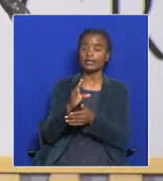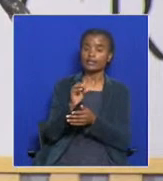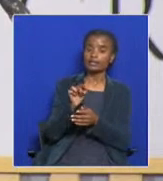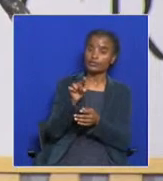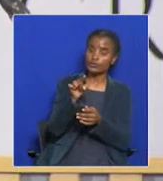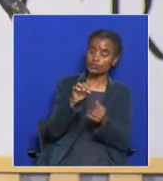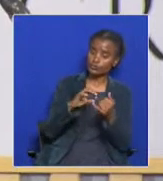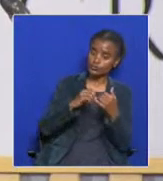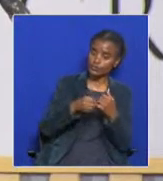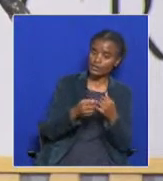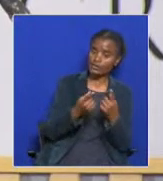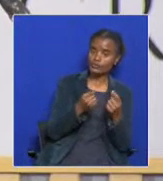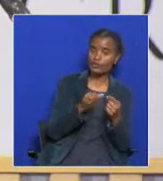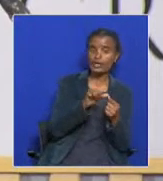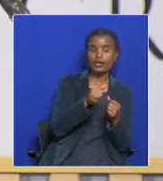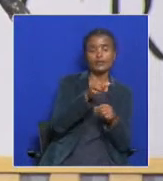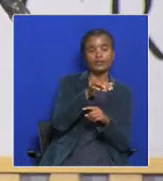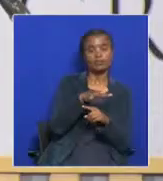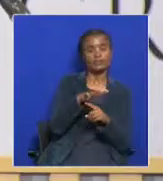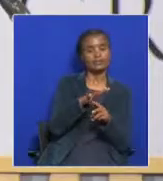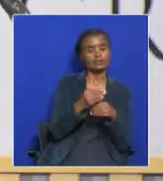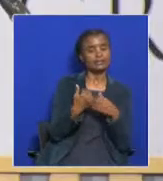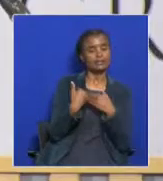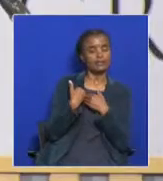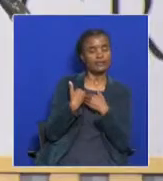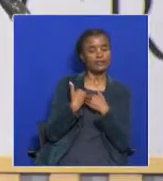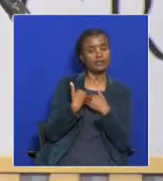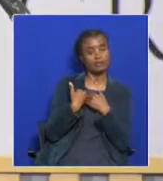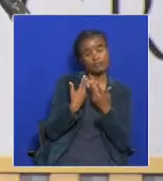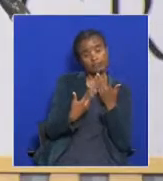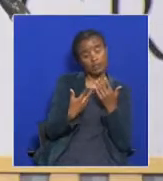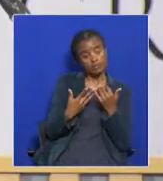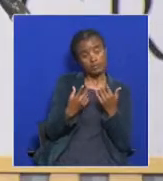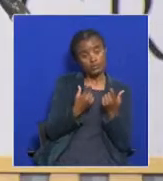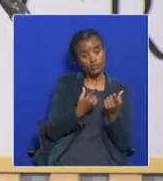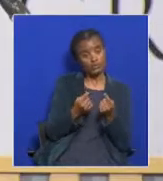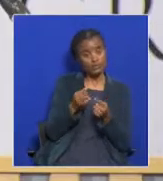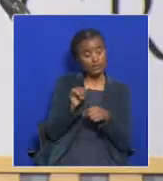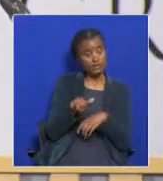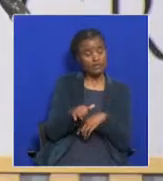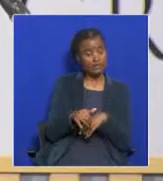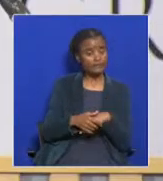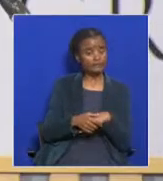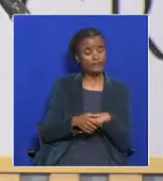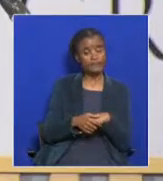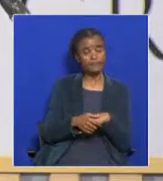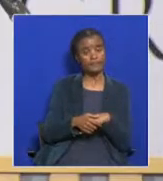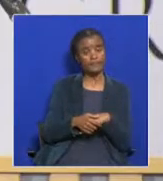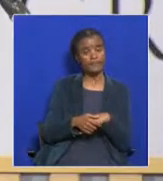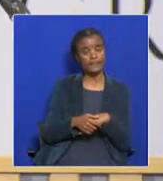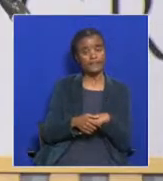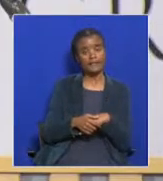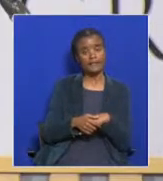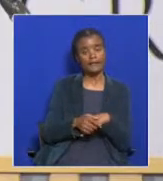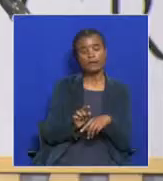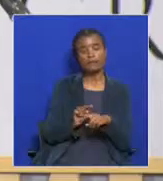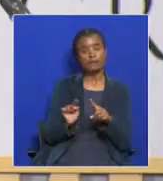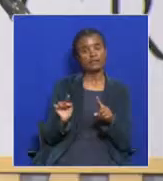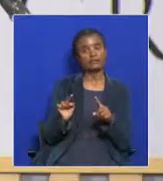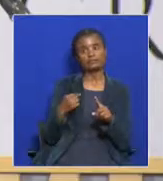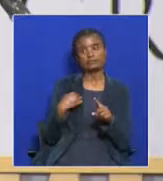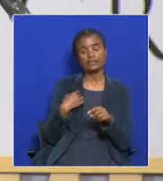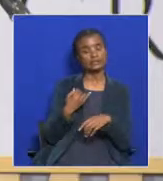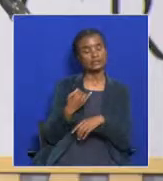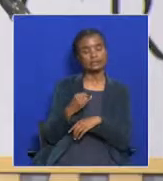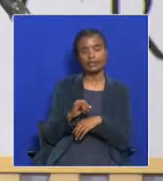another place that's safer. Maybe I should have done that. But I'm still maintaining that if it was